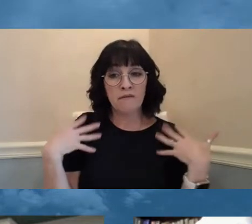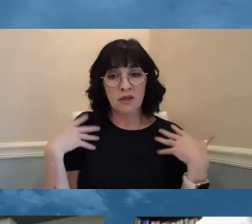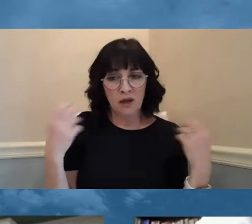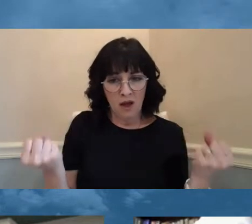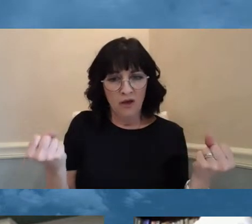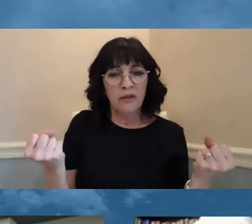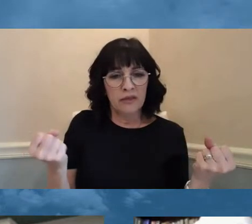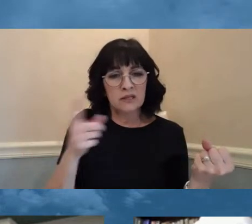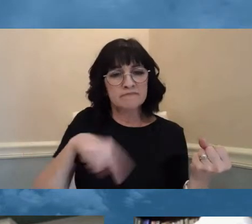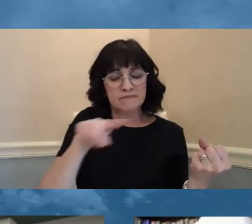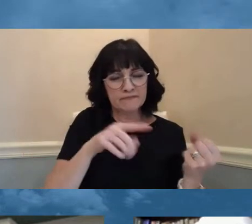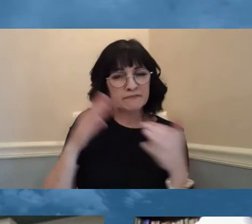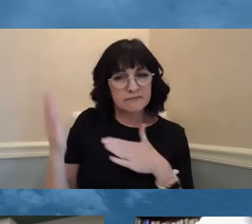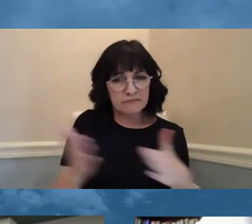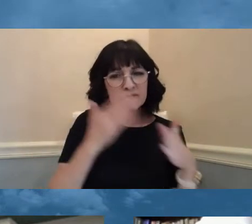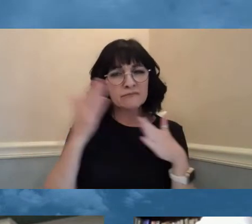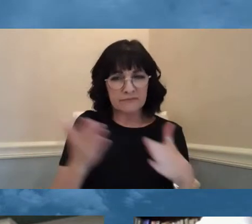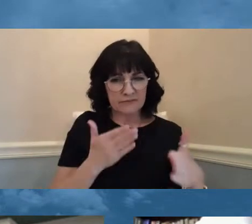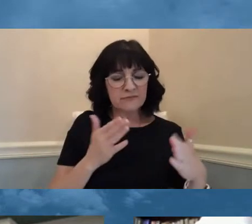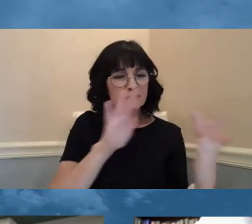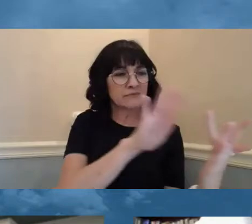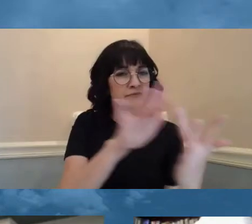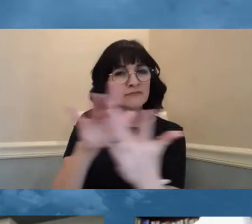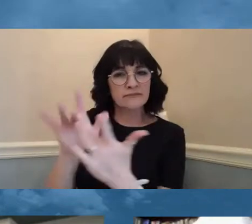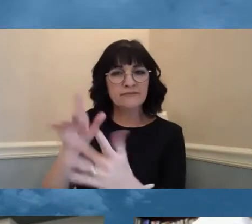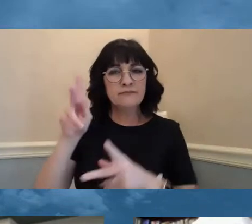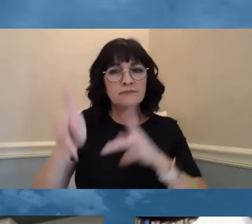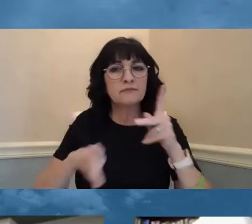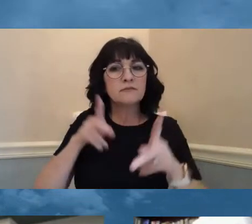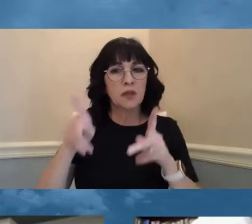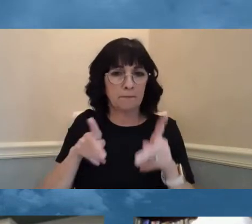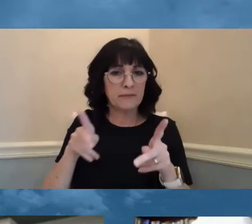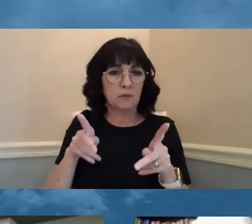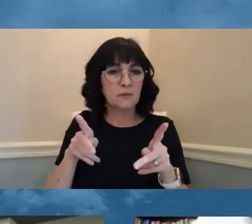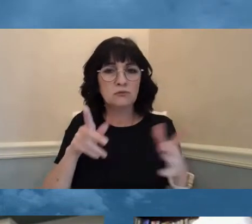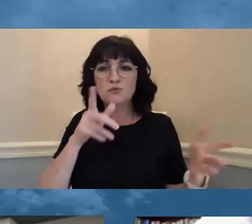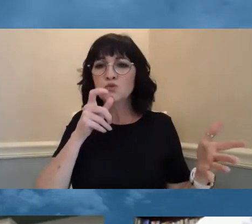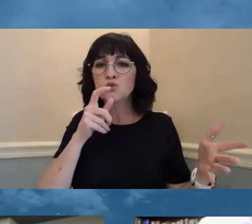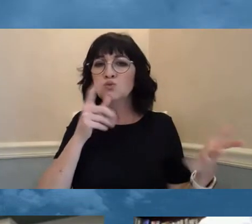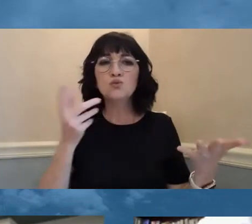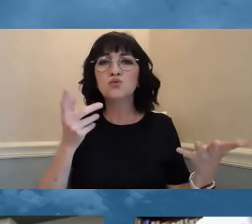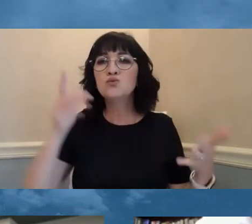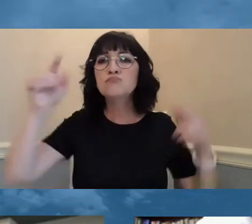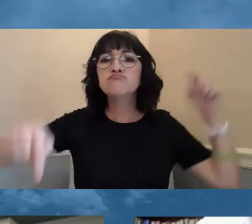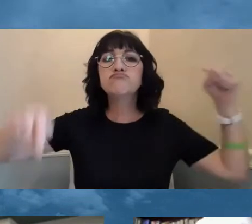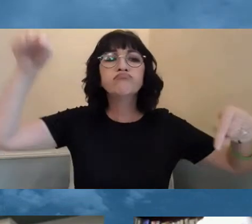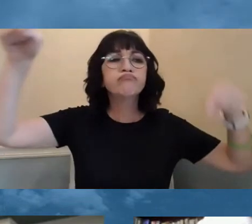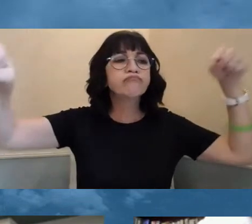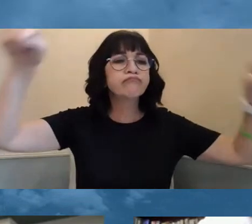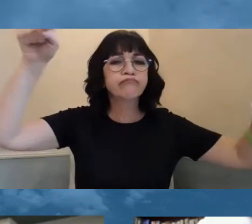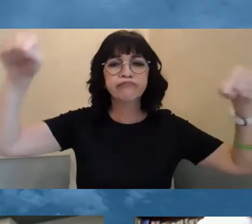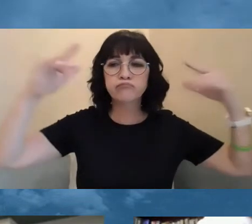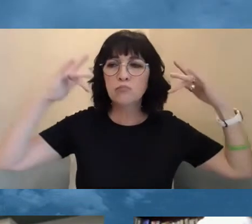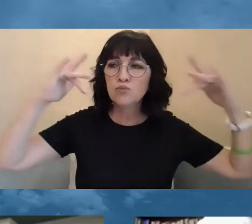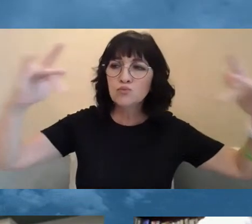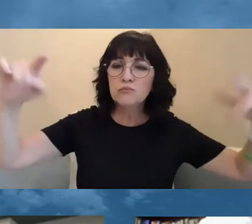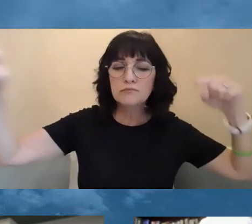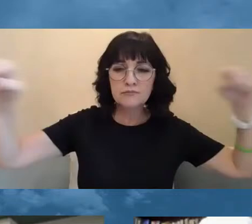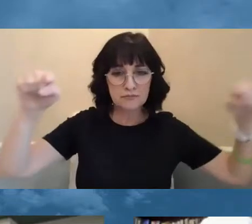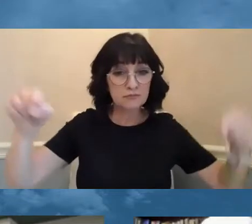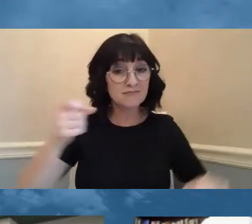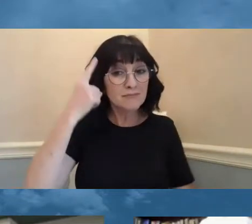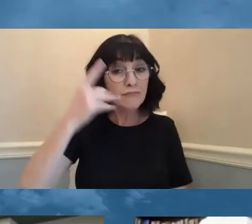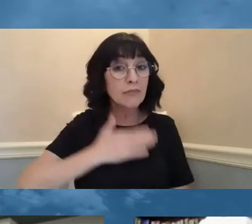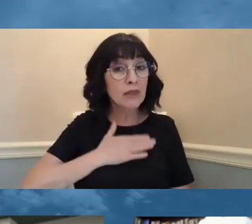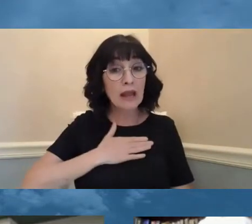reach communities. Our goal from the beginning has been fast and fair, getting those vaccines out into